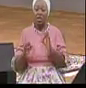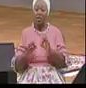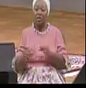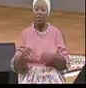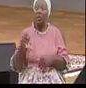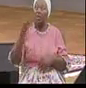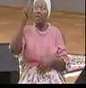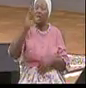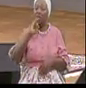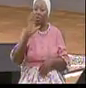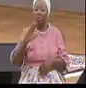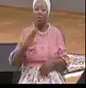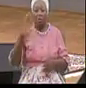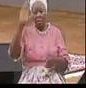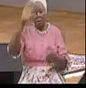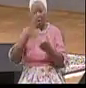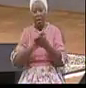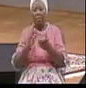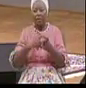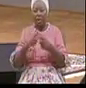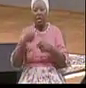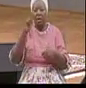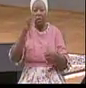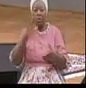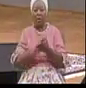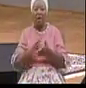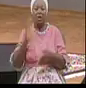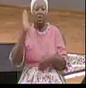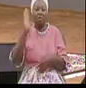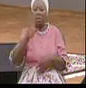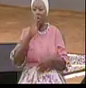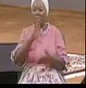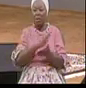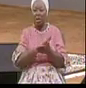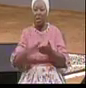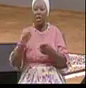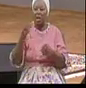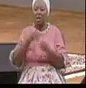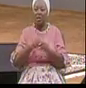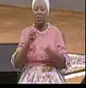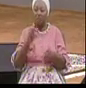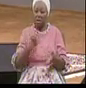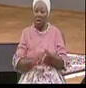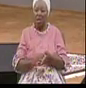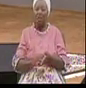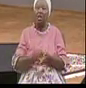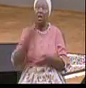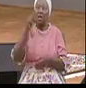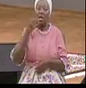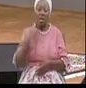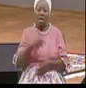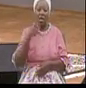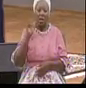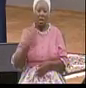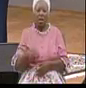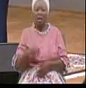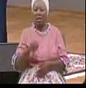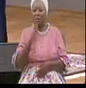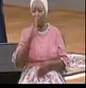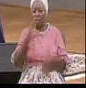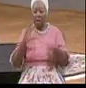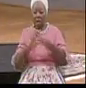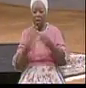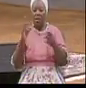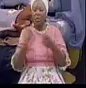bridegroom, the bride will be clean in order to cleave to the bridegroom.